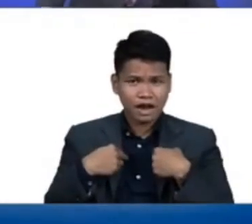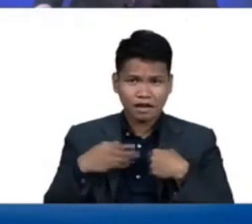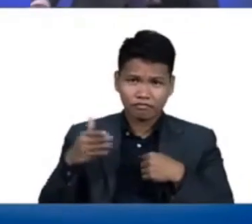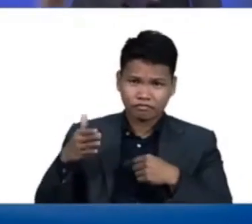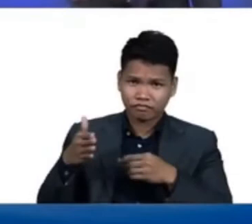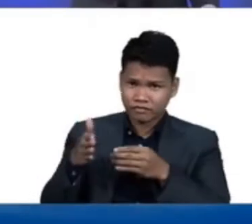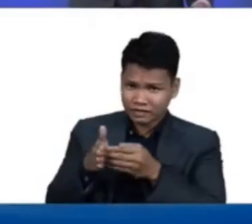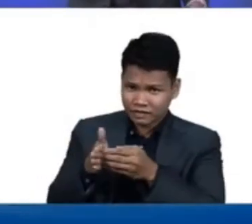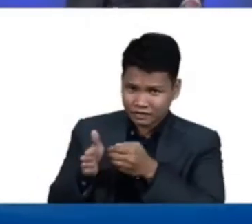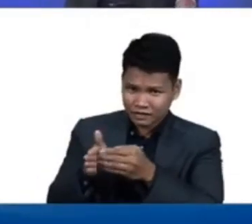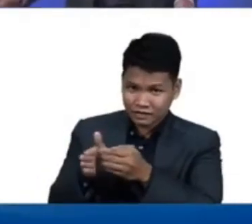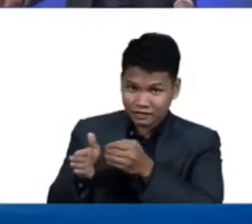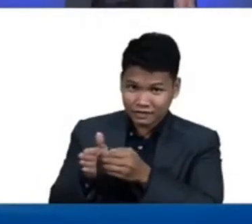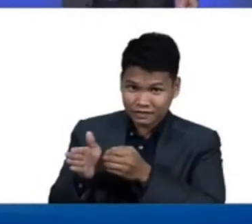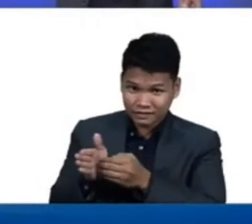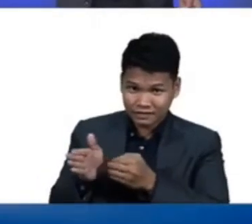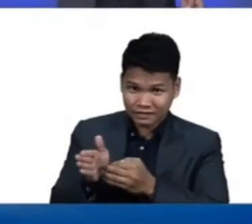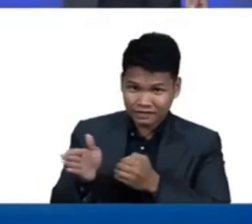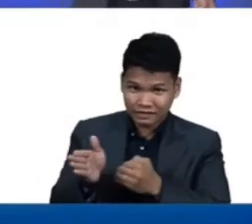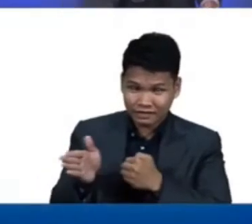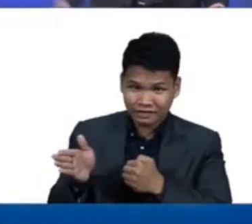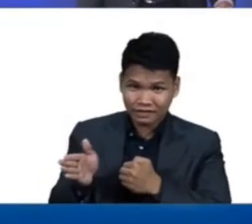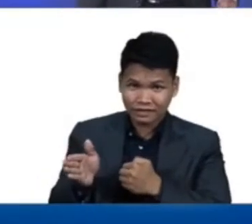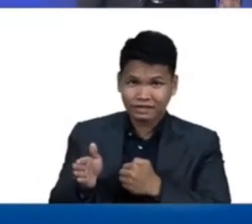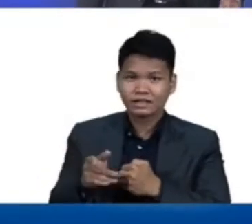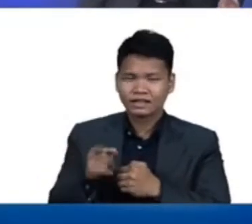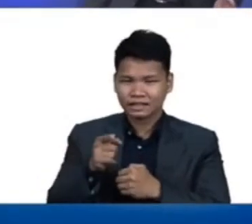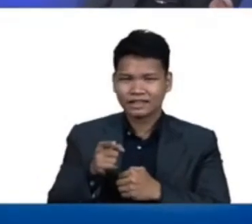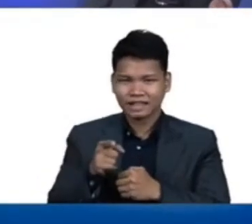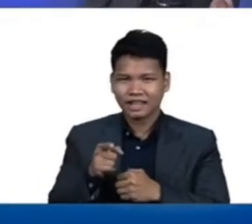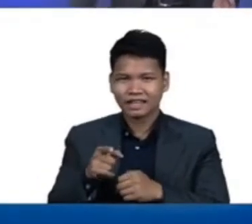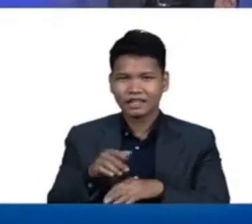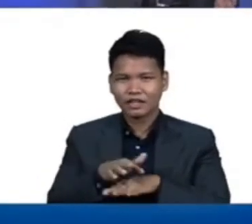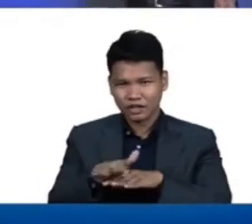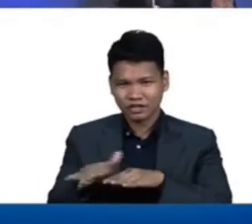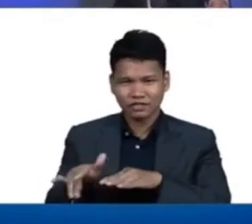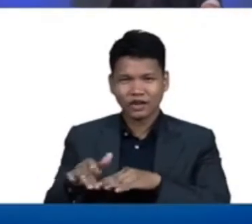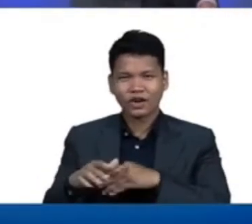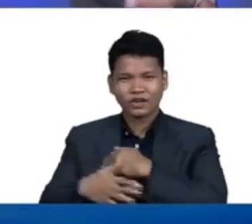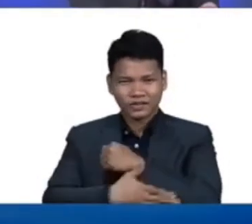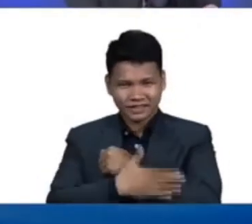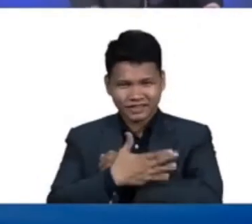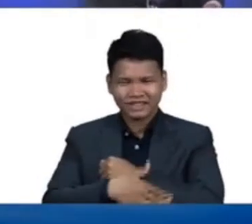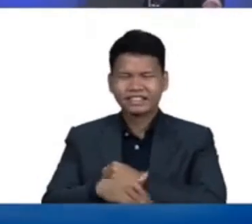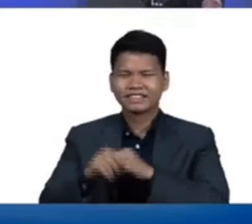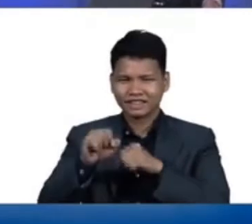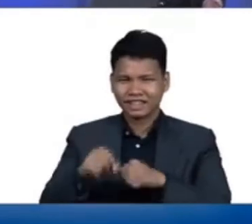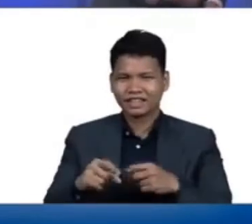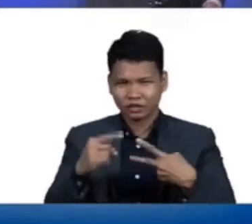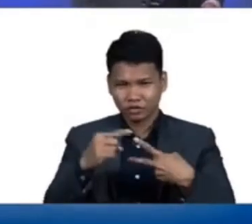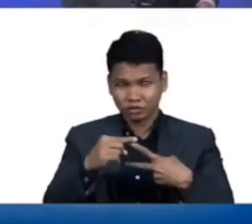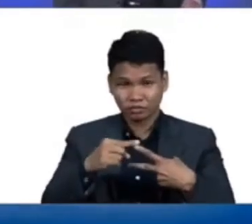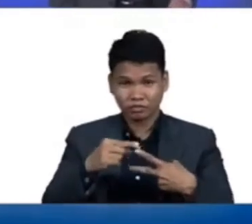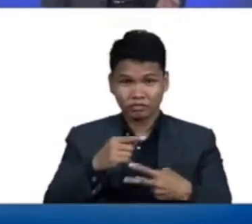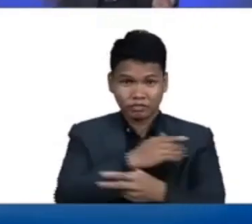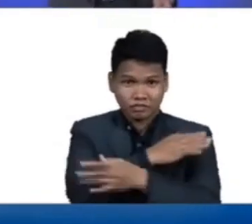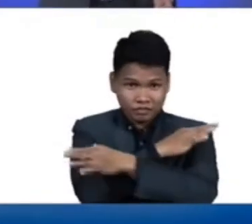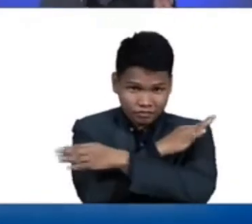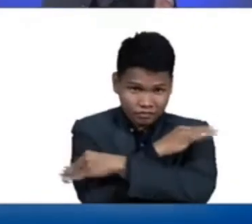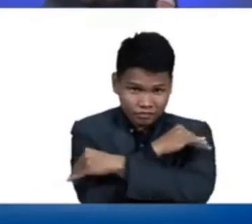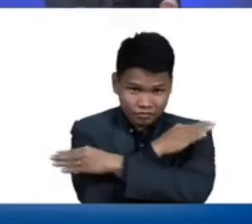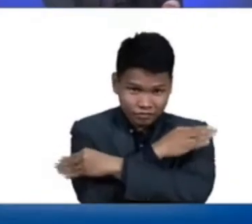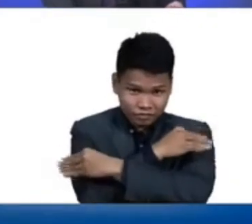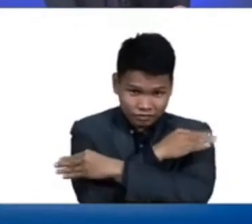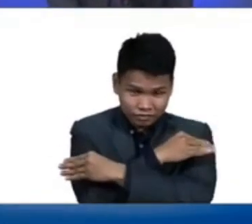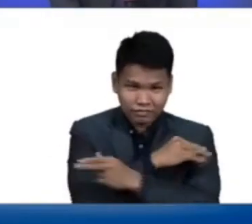saka scale and whatever in the seas or in the river that you may eat kung meron po yung dalawa pwede po natin kainin pero kung